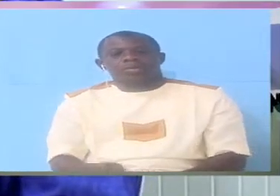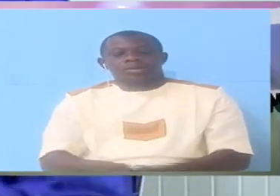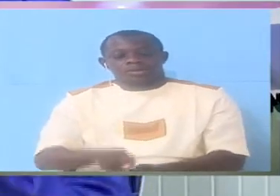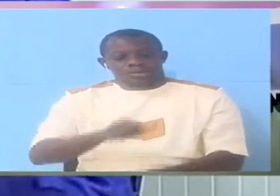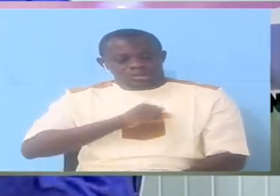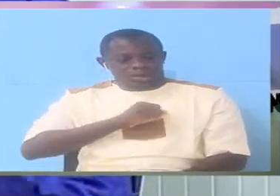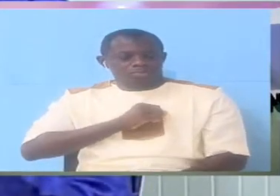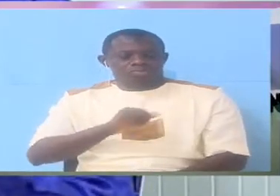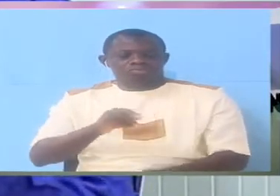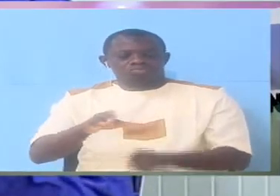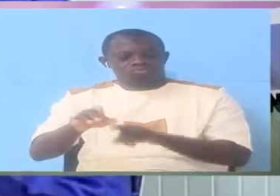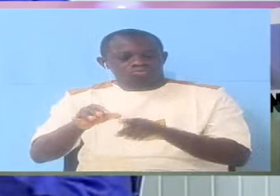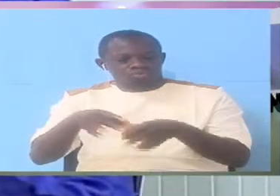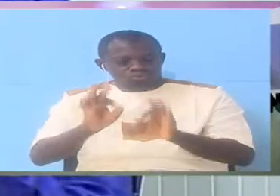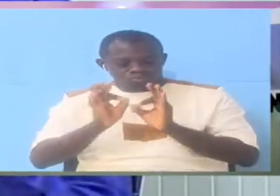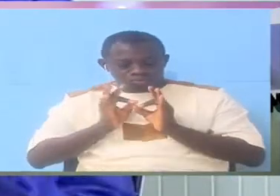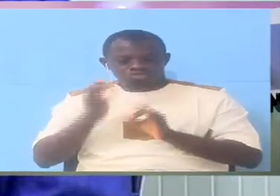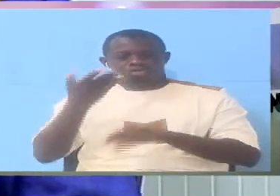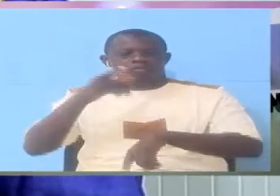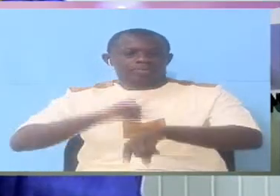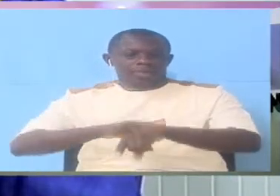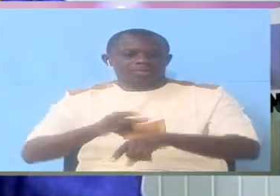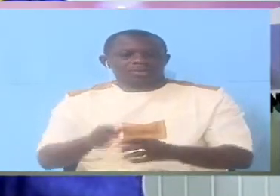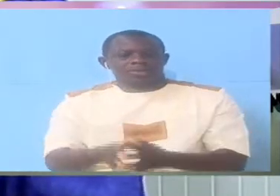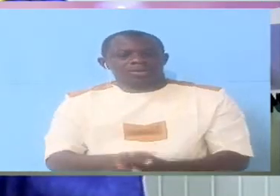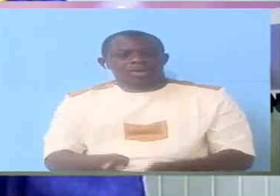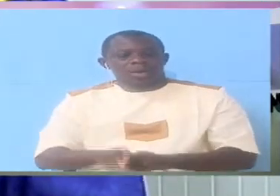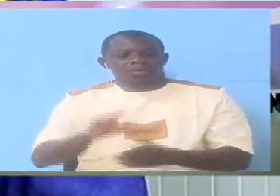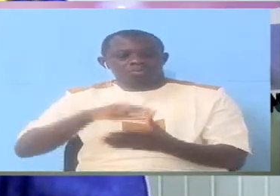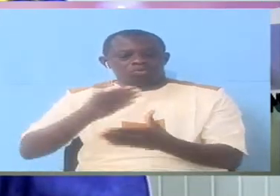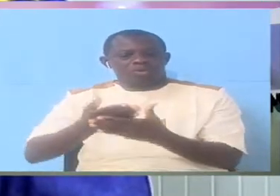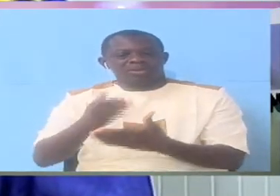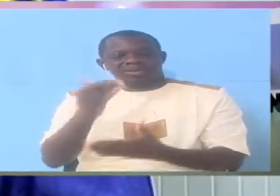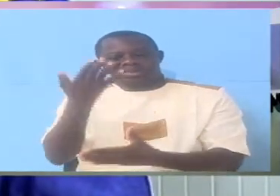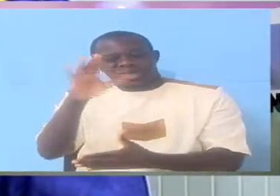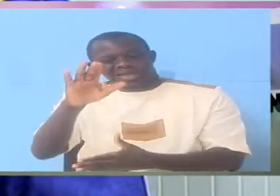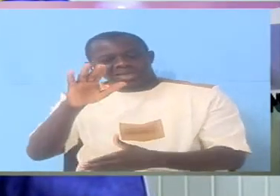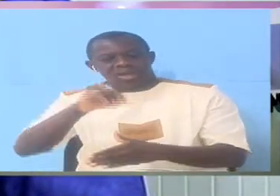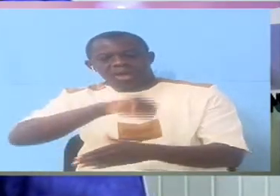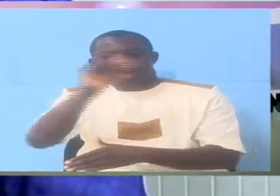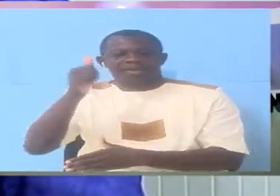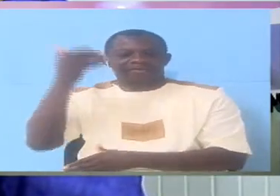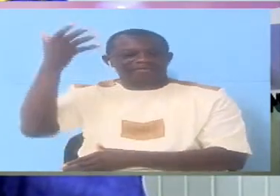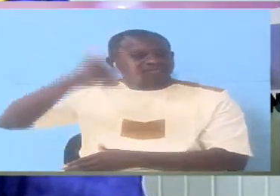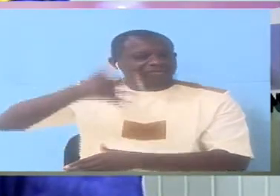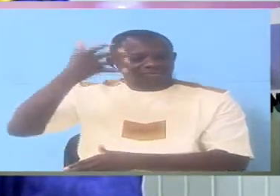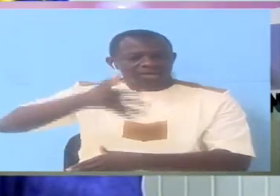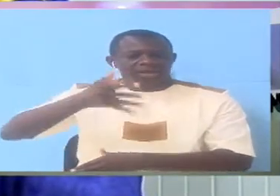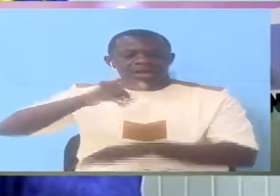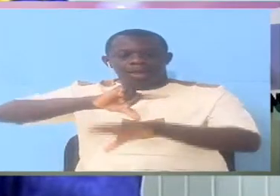It took some time. Maybe around 10-15 minutes. Between 10 and 15 minutes.